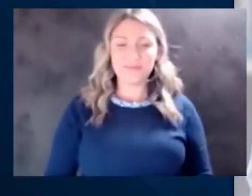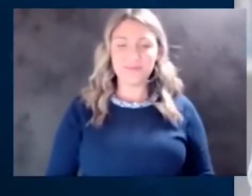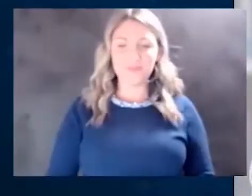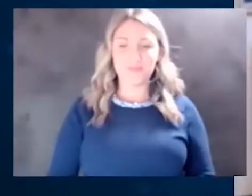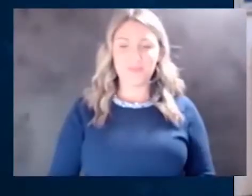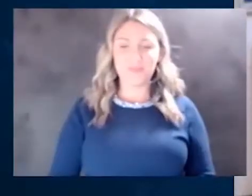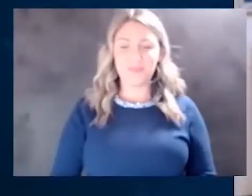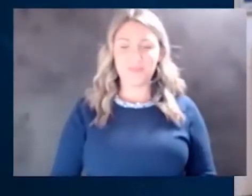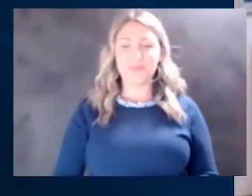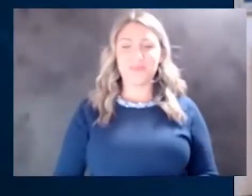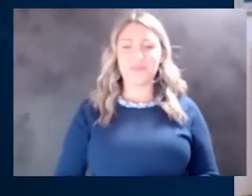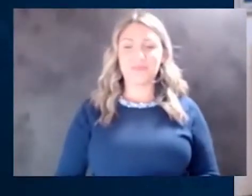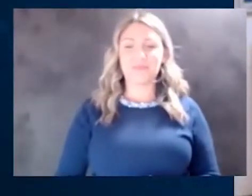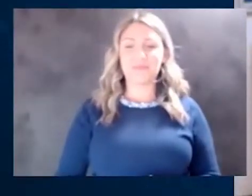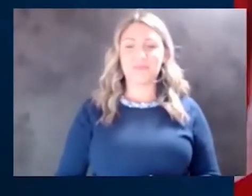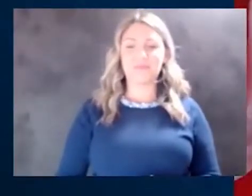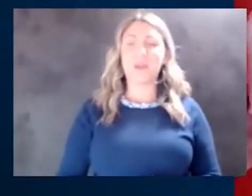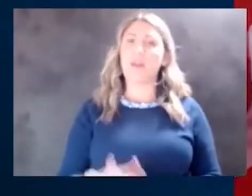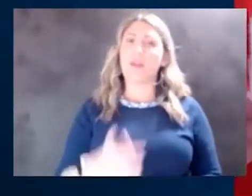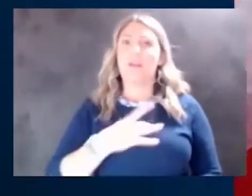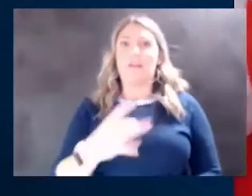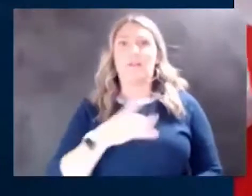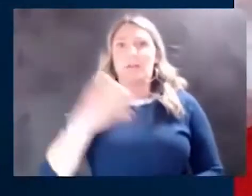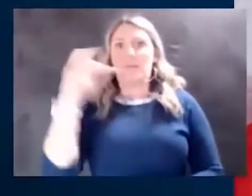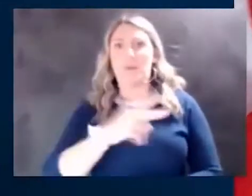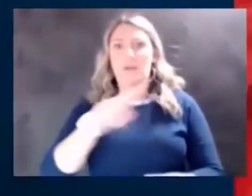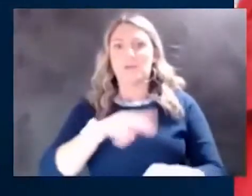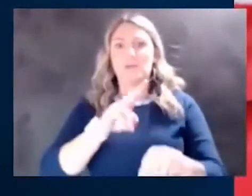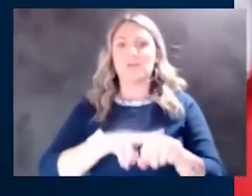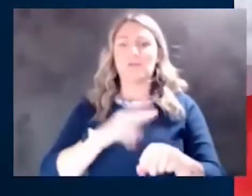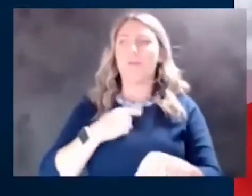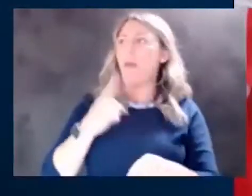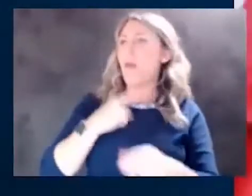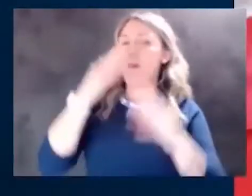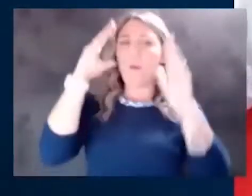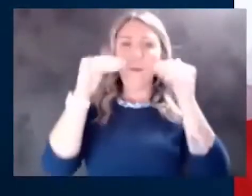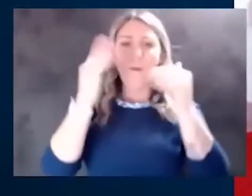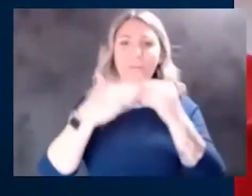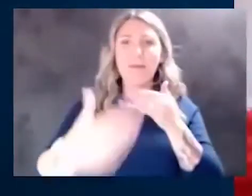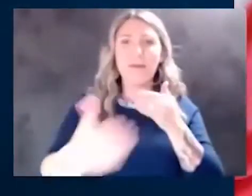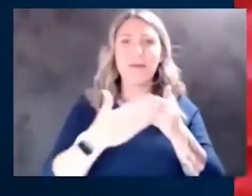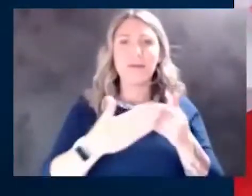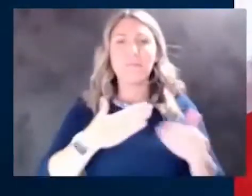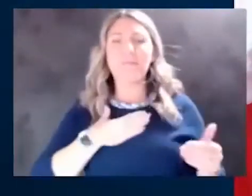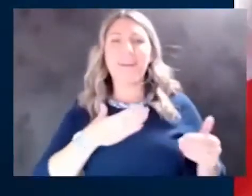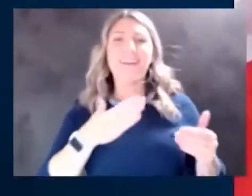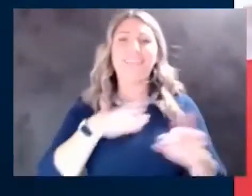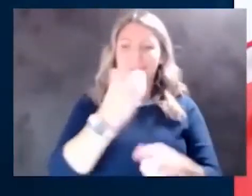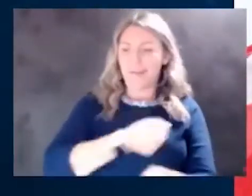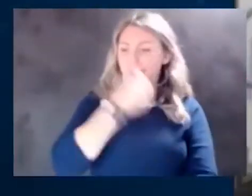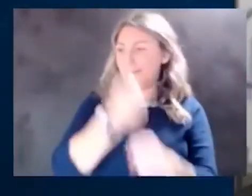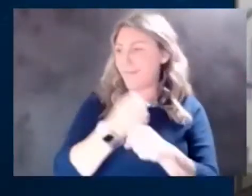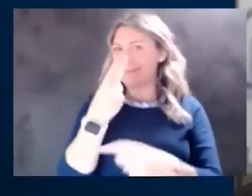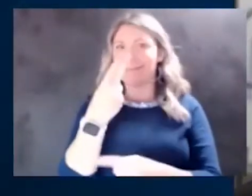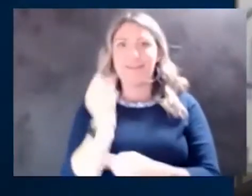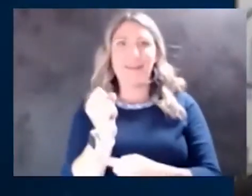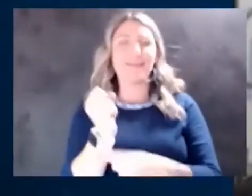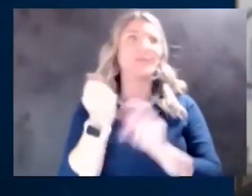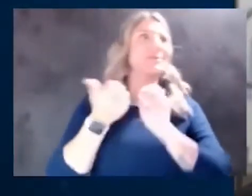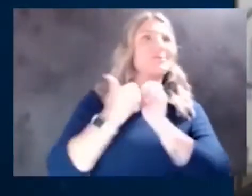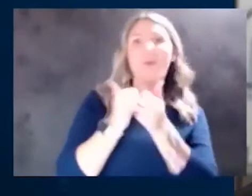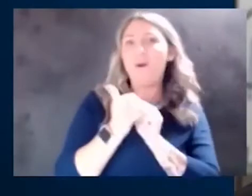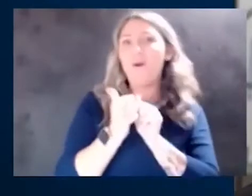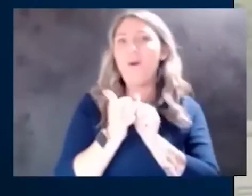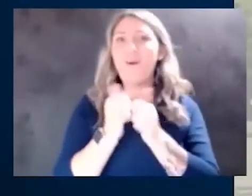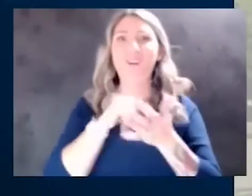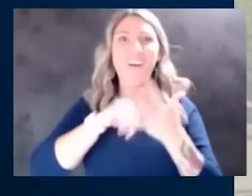Get life back to normal, but still safe. I hope I get the rest of my years of high school with sports and just whatever